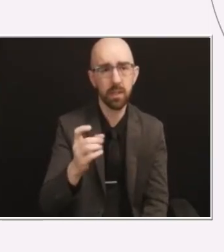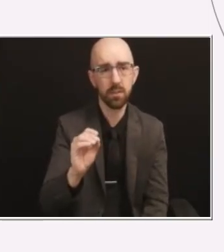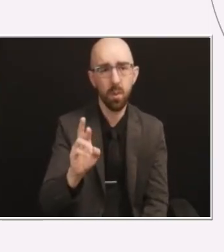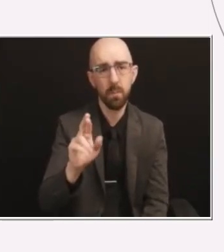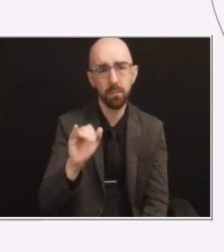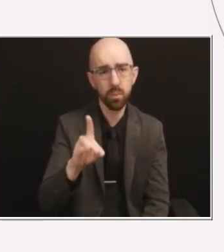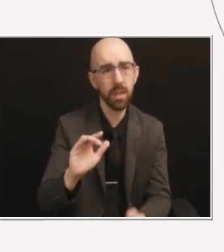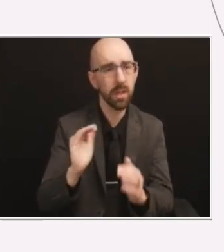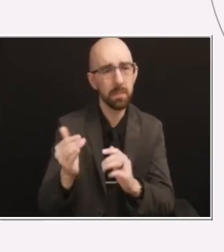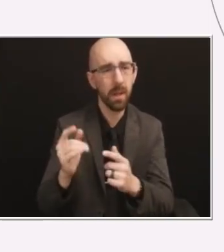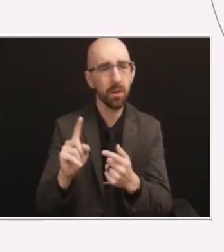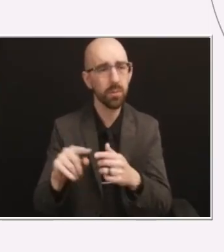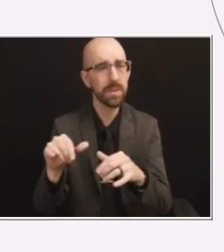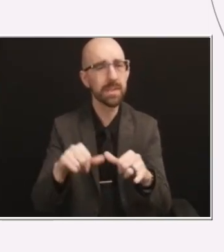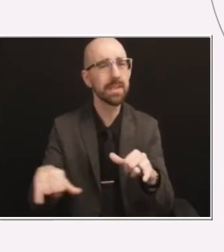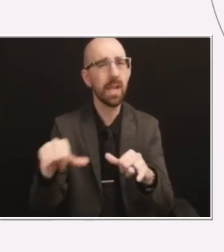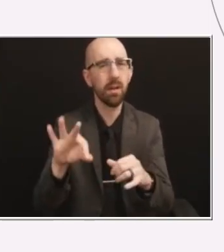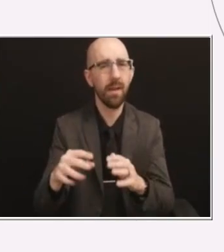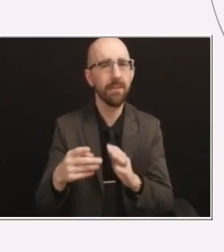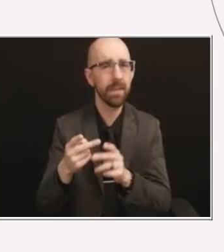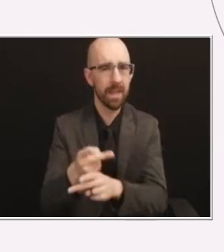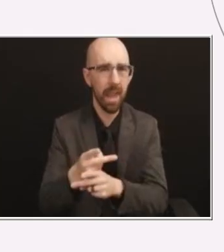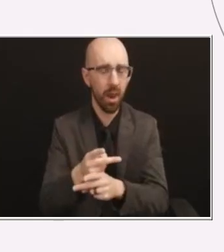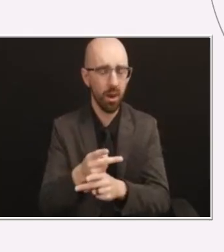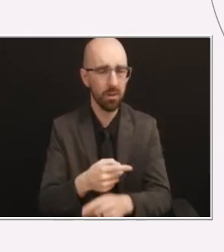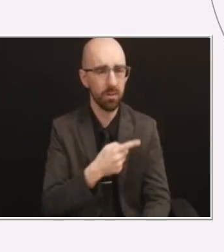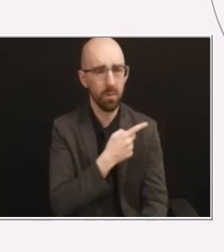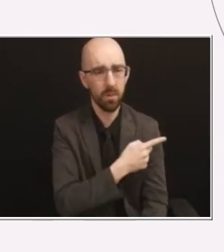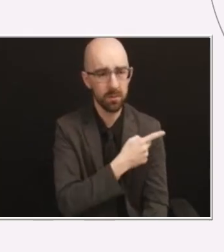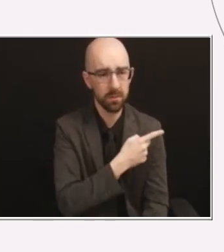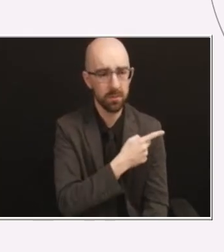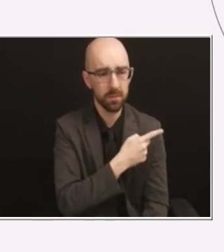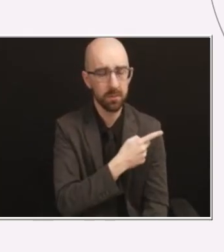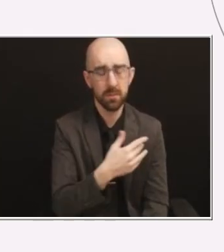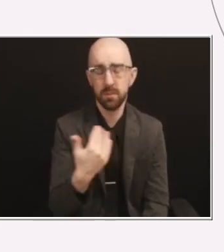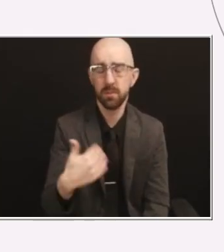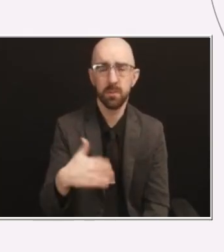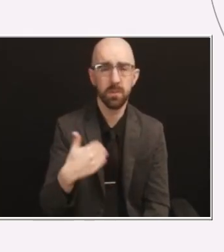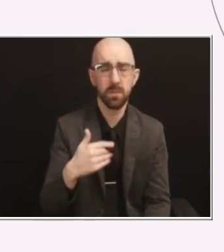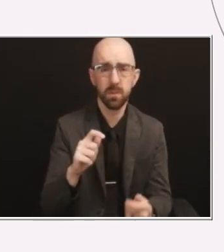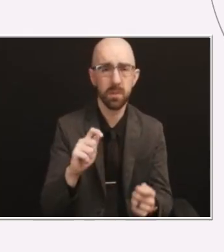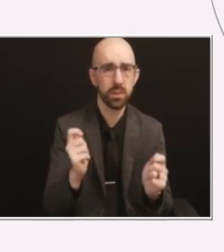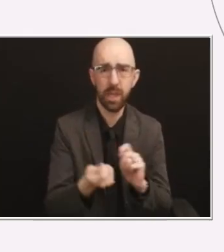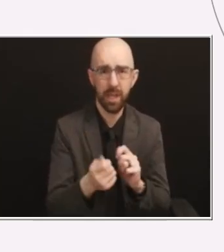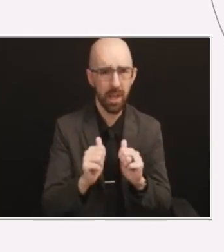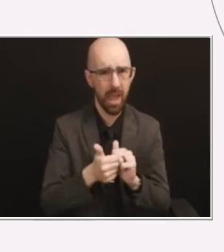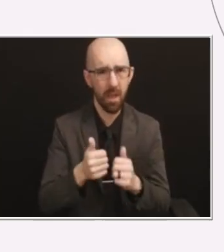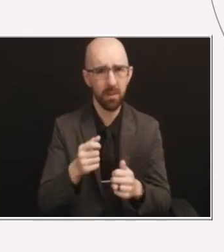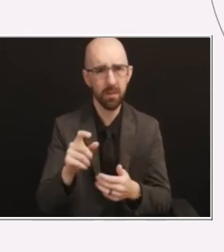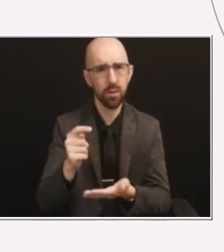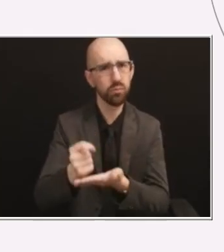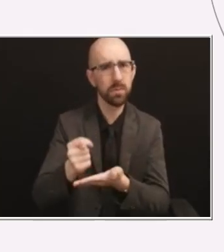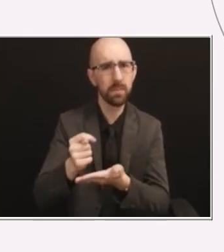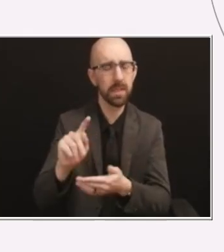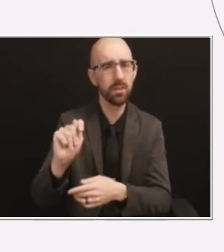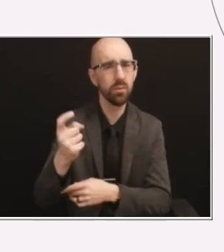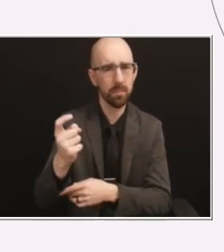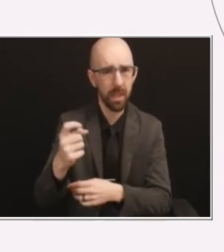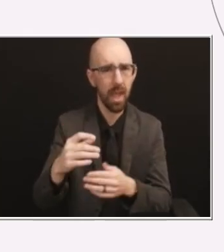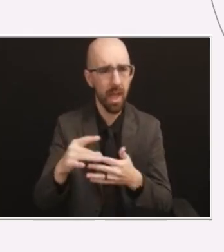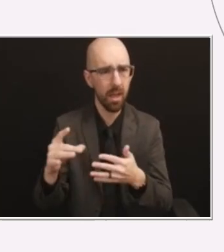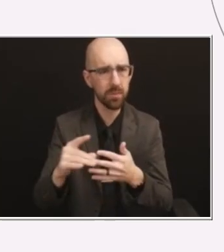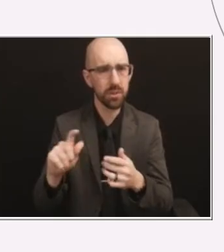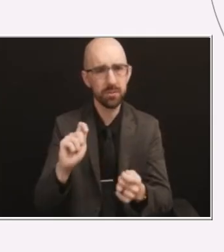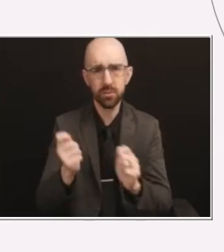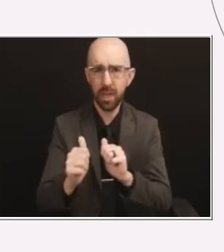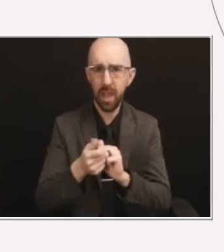the standard of care. So this is revolutionary. How has this treatment option revolutionized the way you treat your